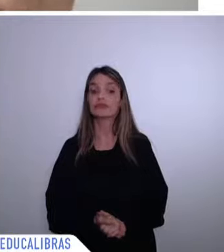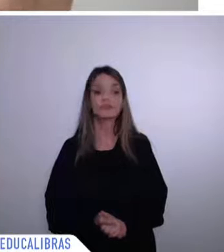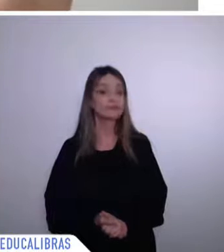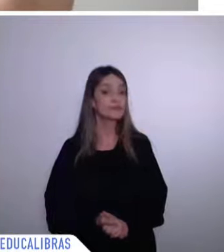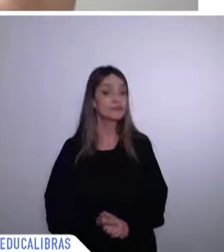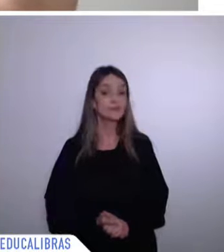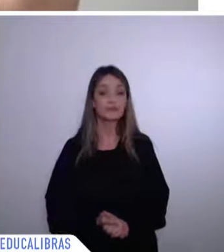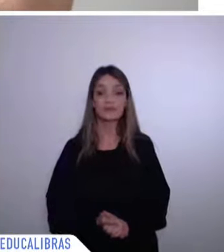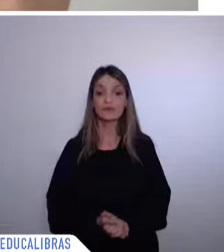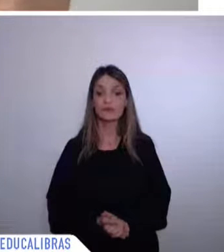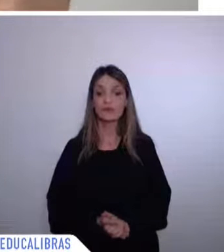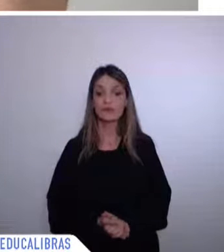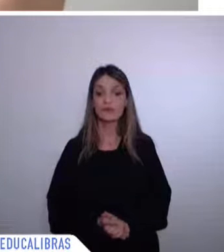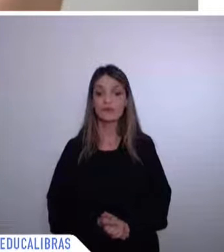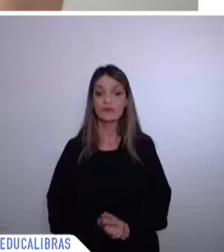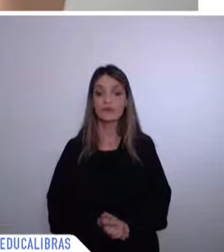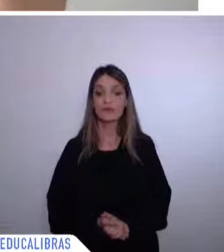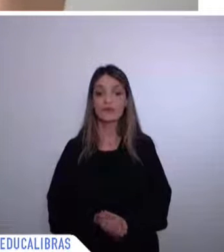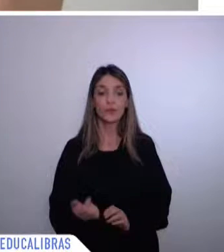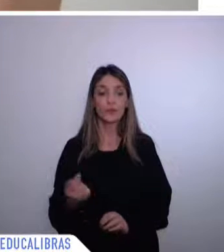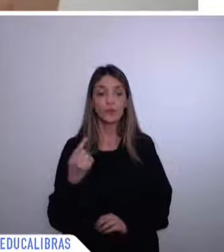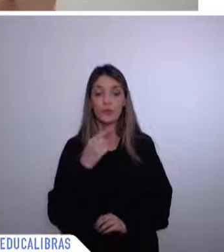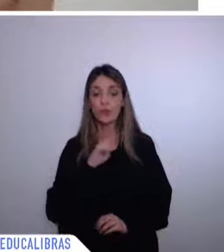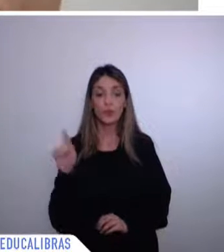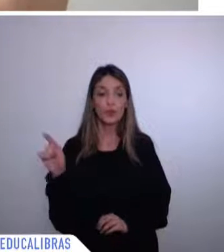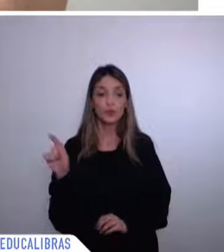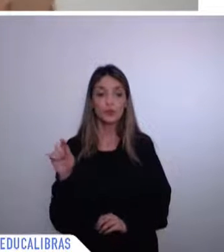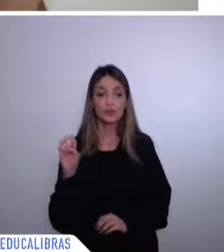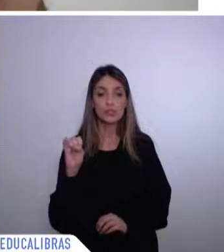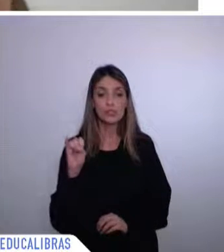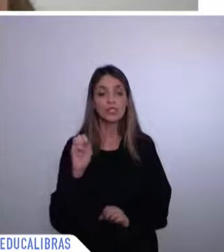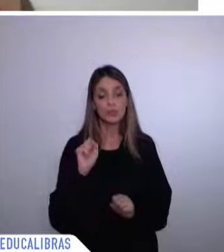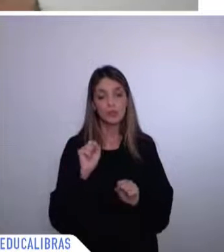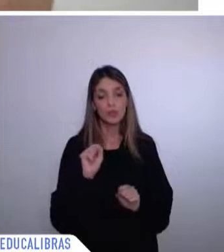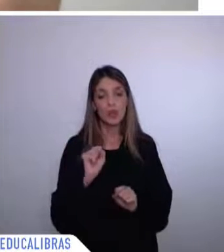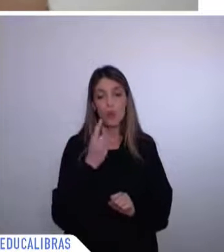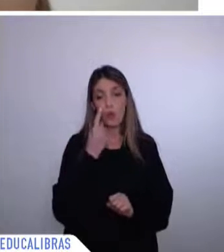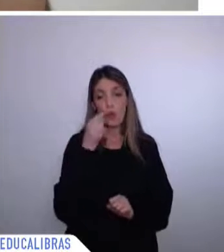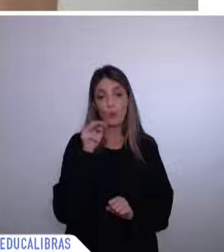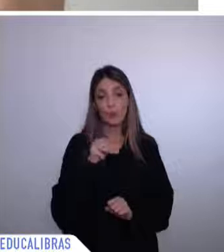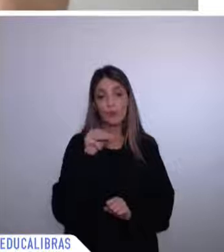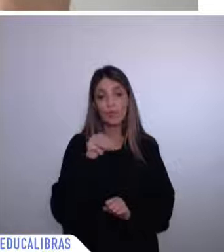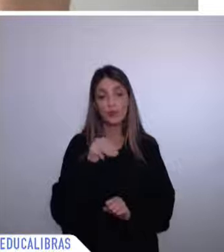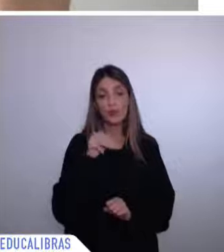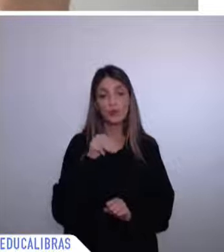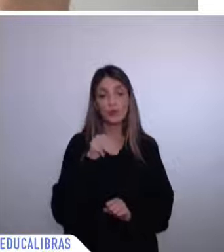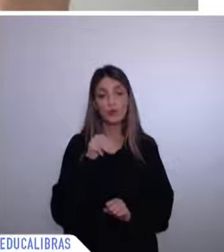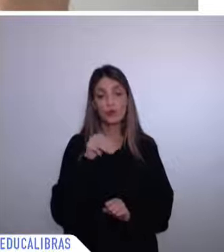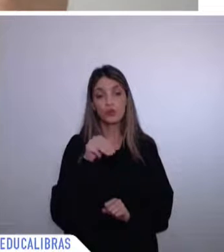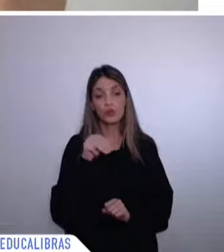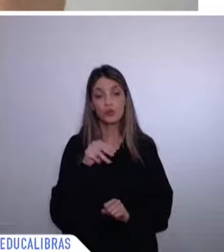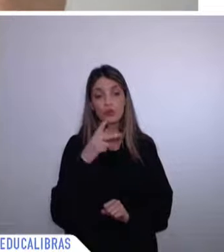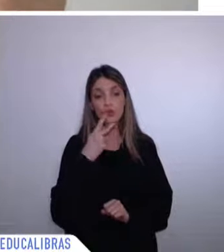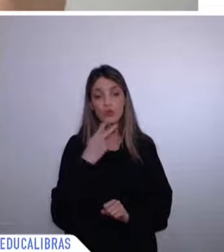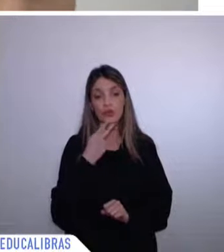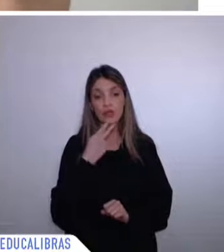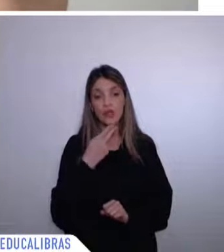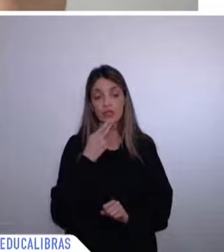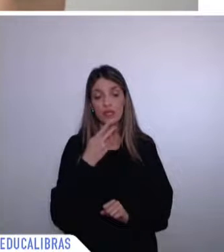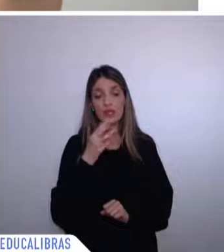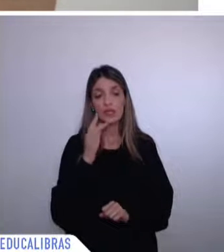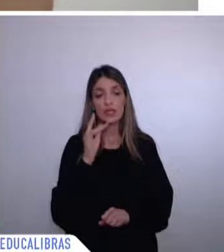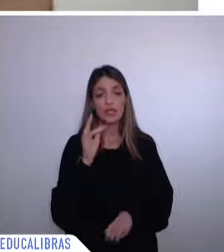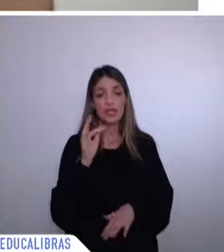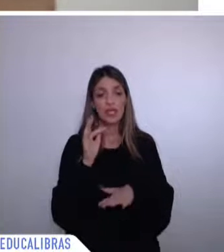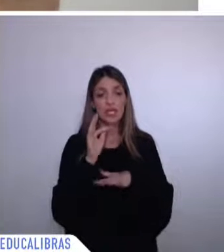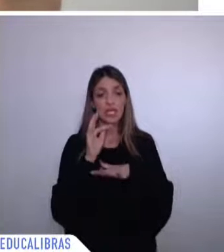2 minutes on this point of the informality and the tools that, if you have some thoughts about that with